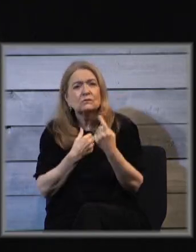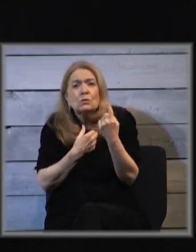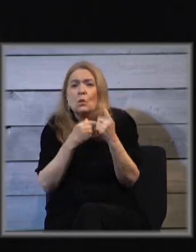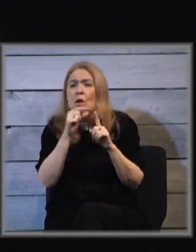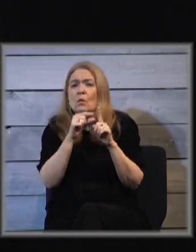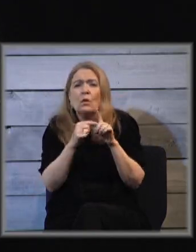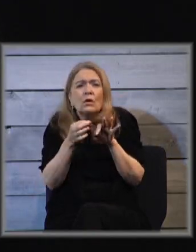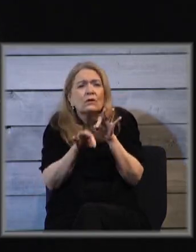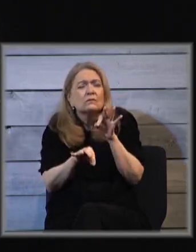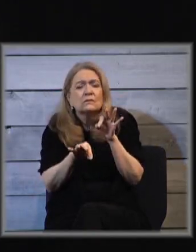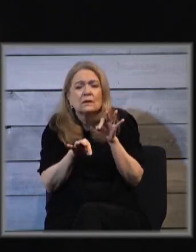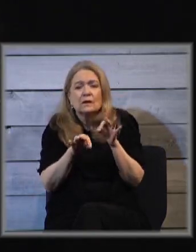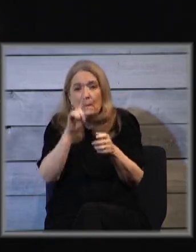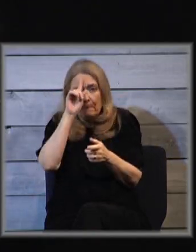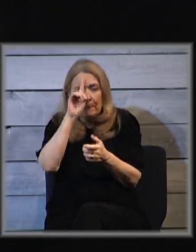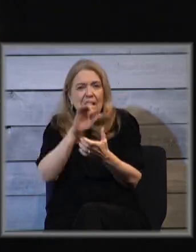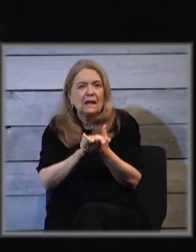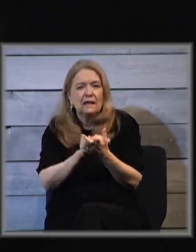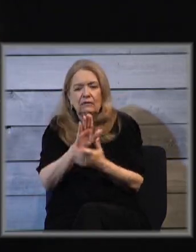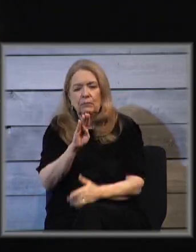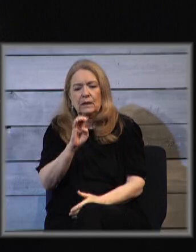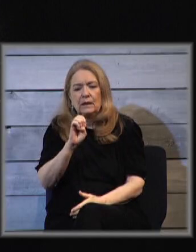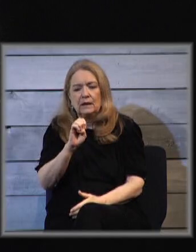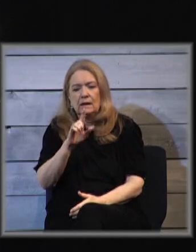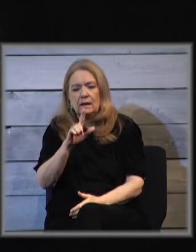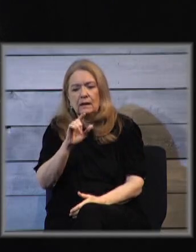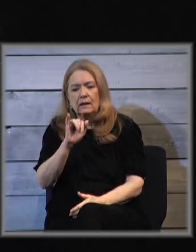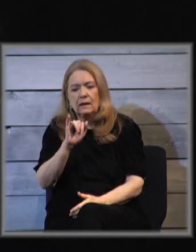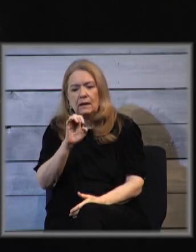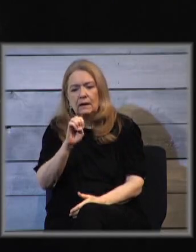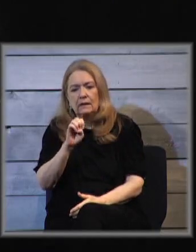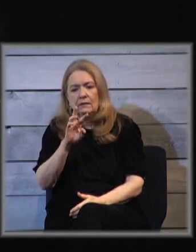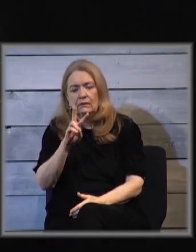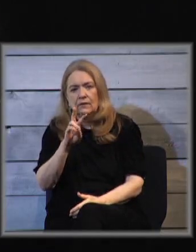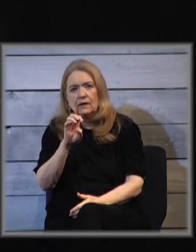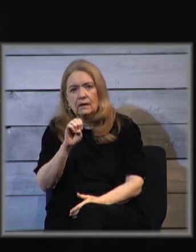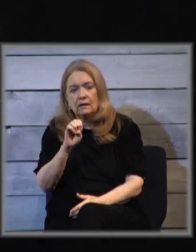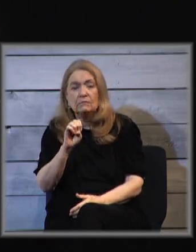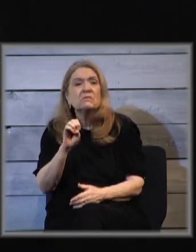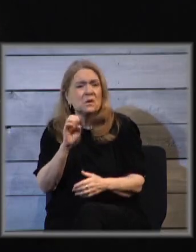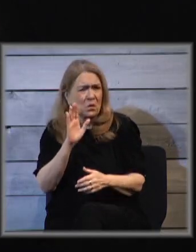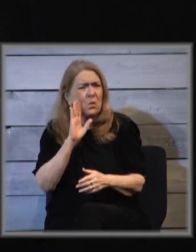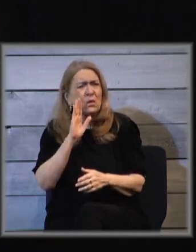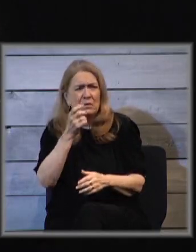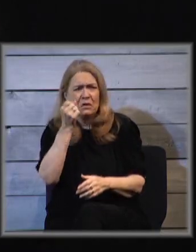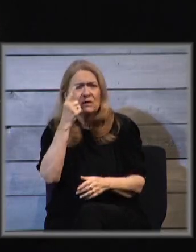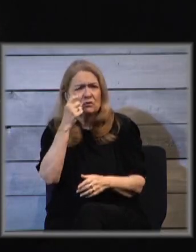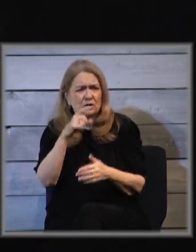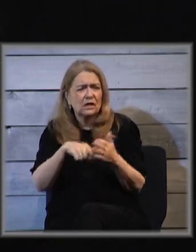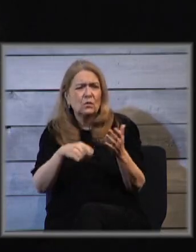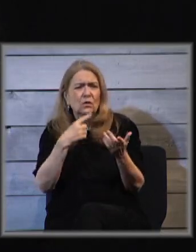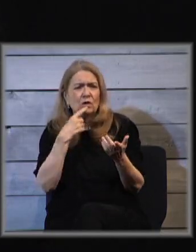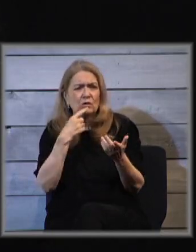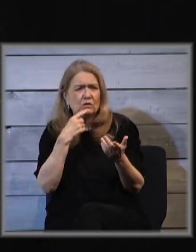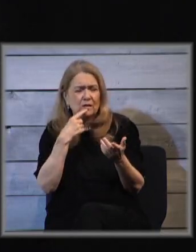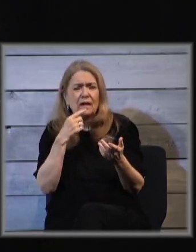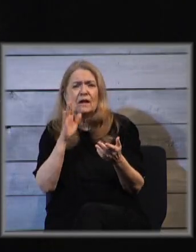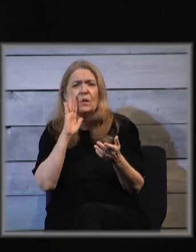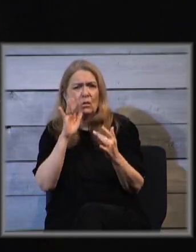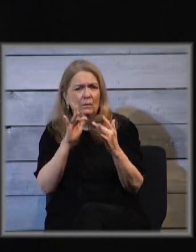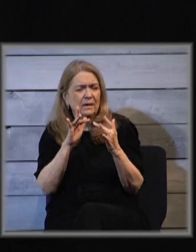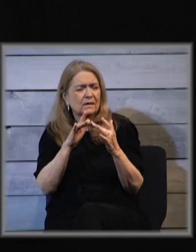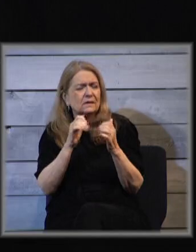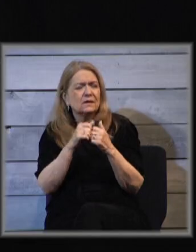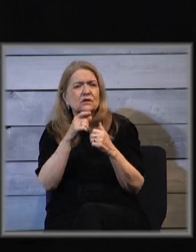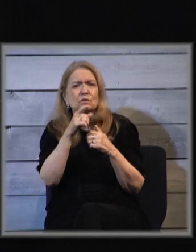the word believe. And if we receive that word, we're going to understand what it is that you're saying, and we'll be in touch